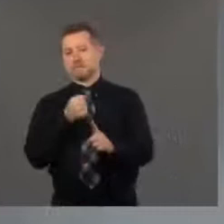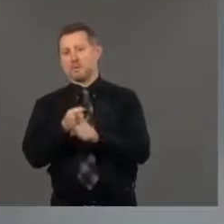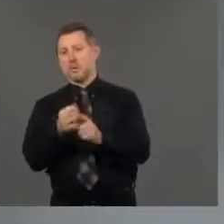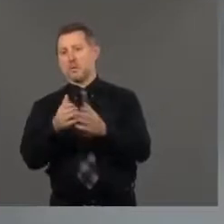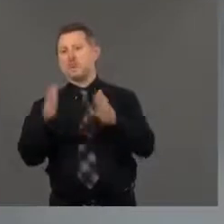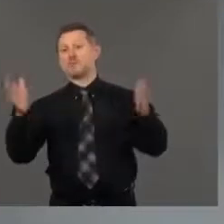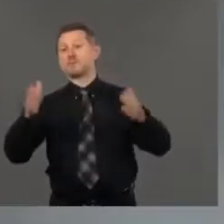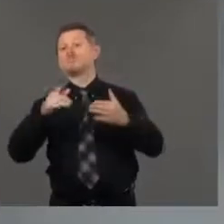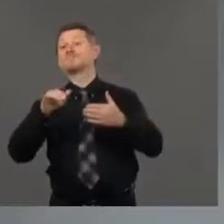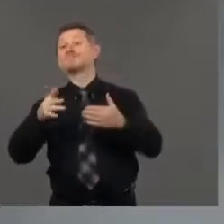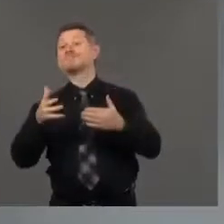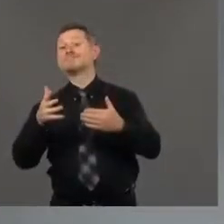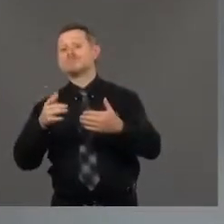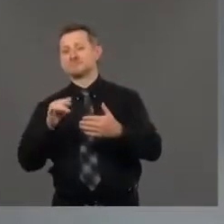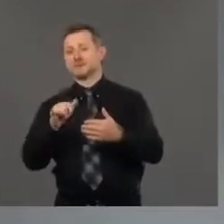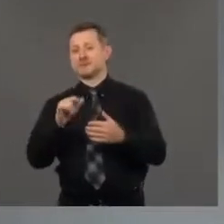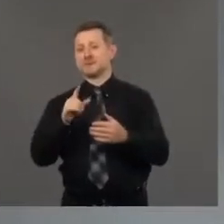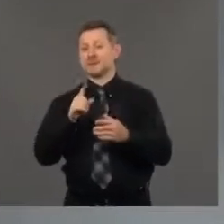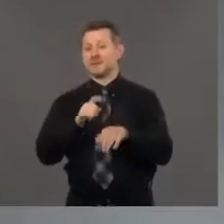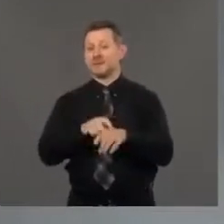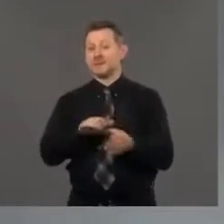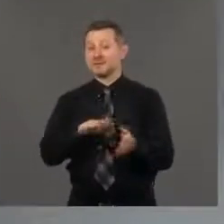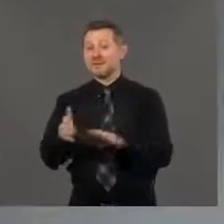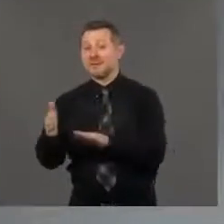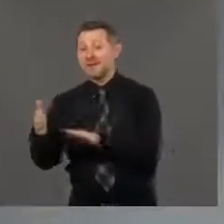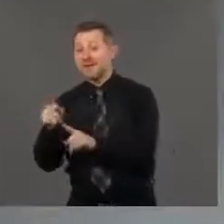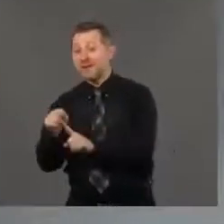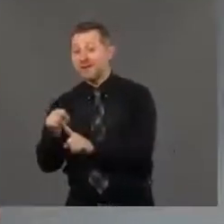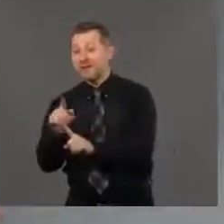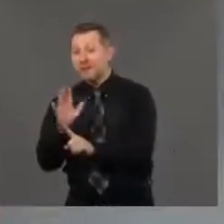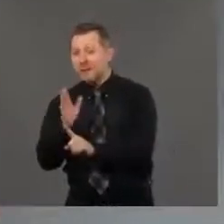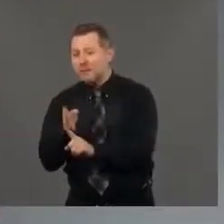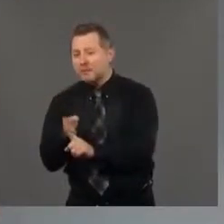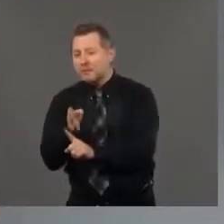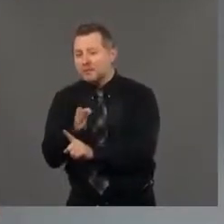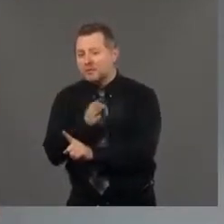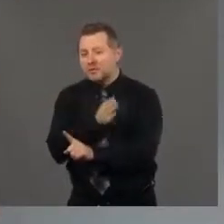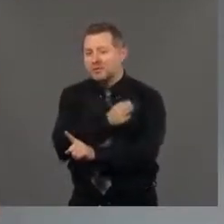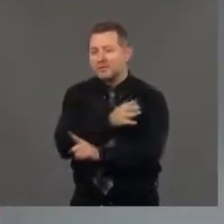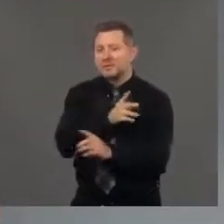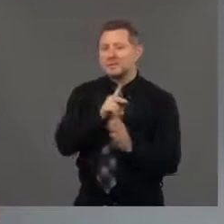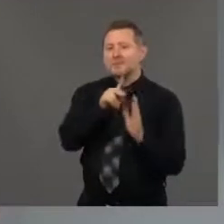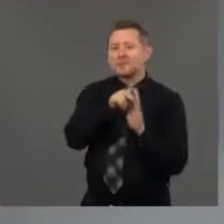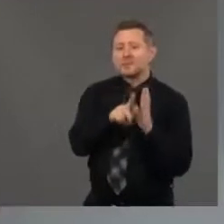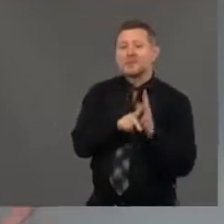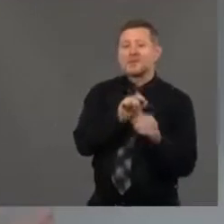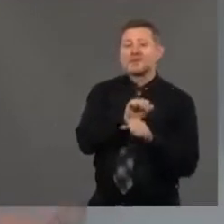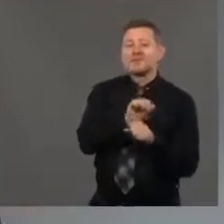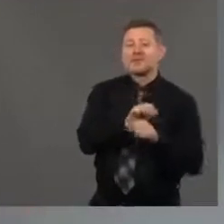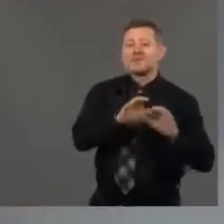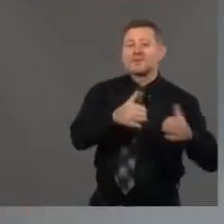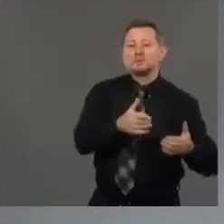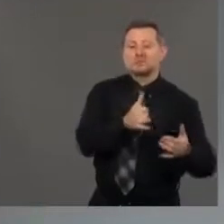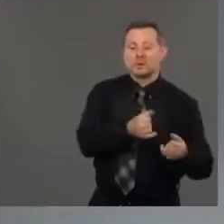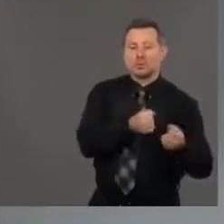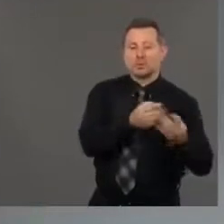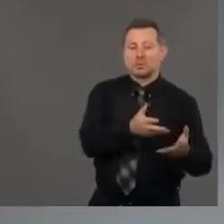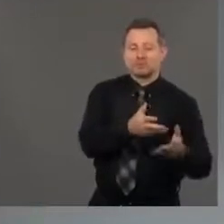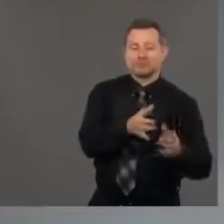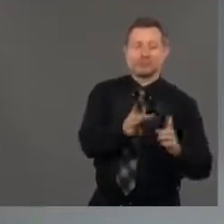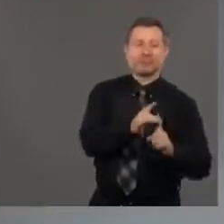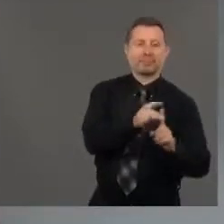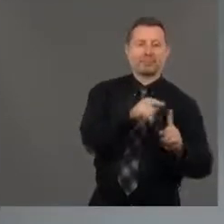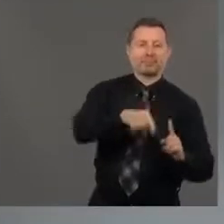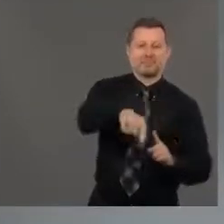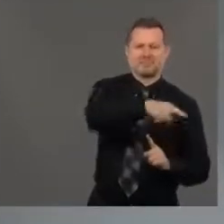of the fatalities happened well before any of the admission policy. That the workforce itself was a driving factor because that's when the infections came in early